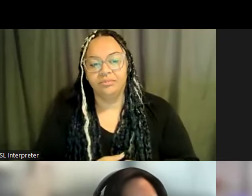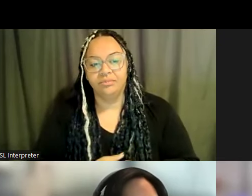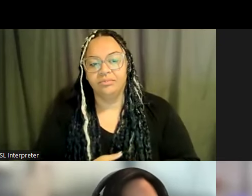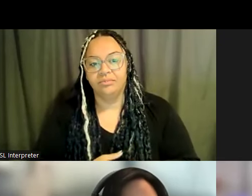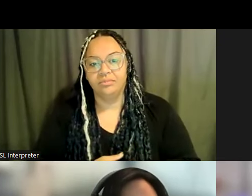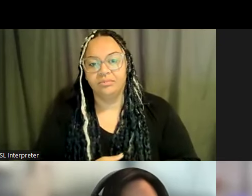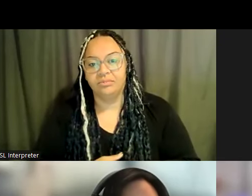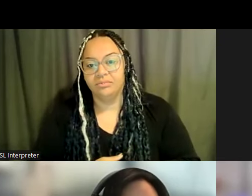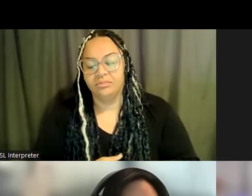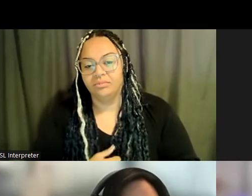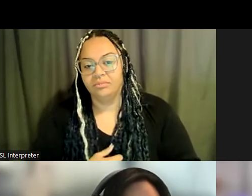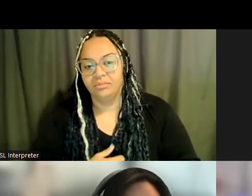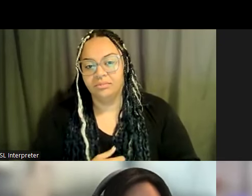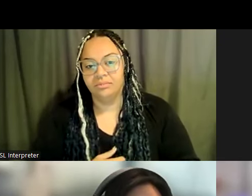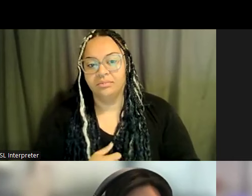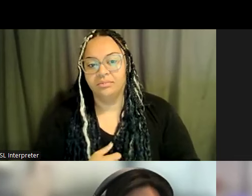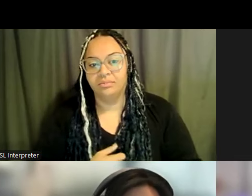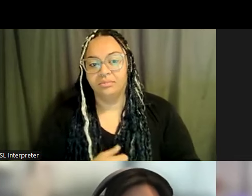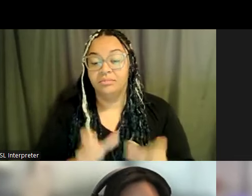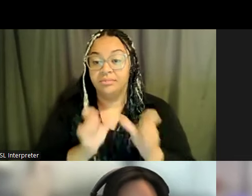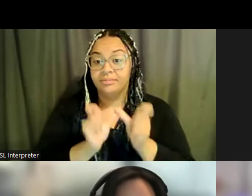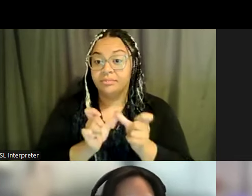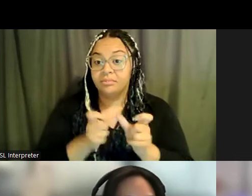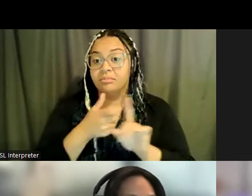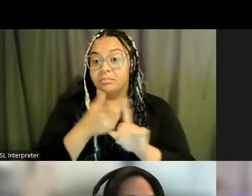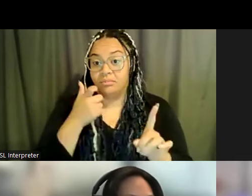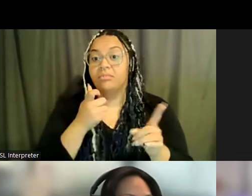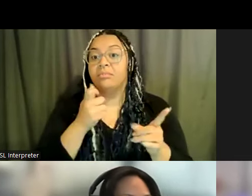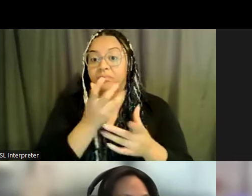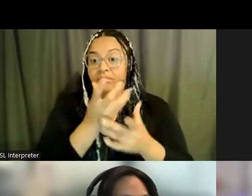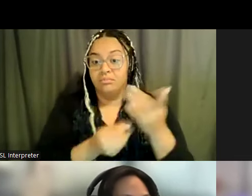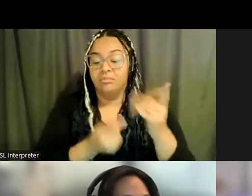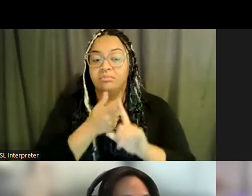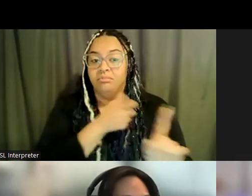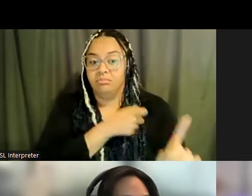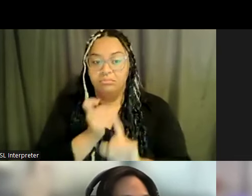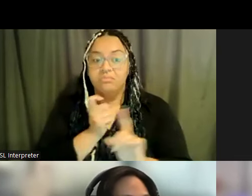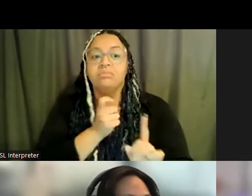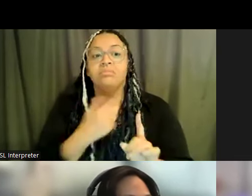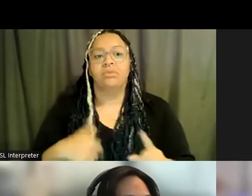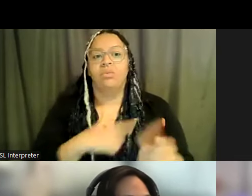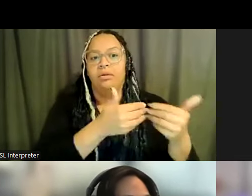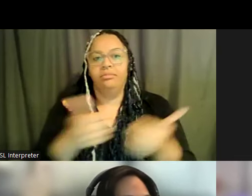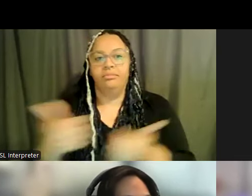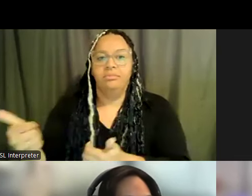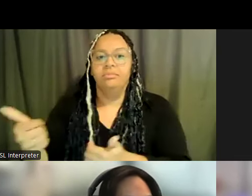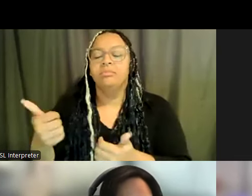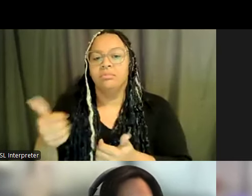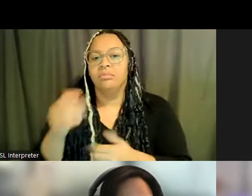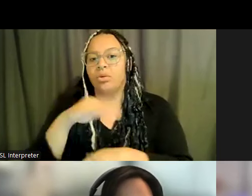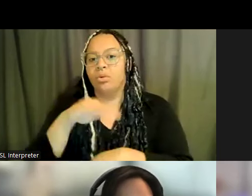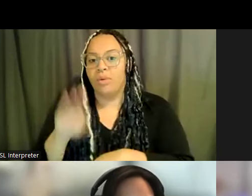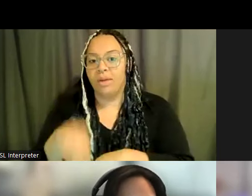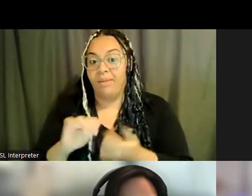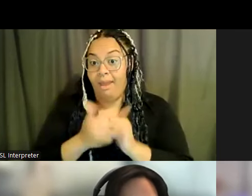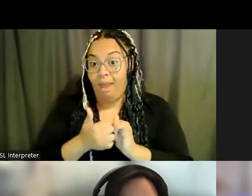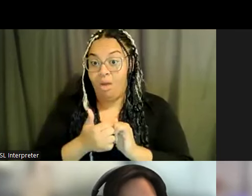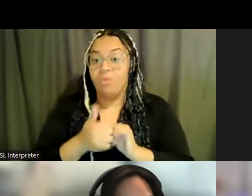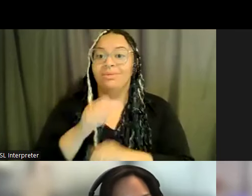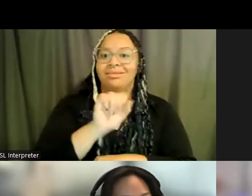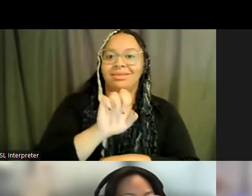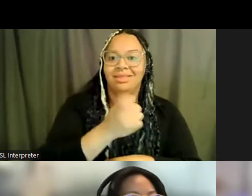Continuing with death by firearms, we are splitting up the rates now by sex, so males